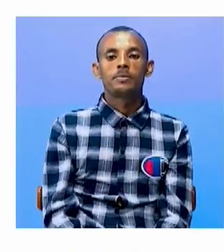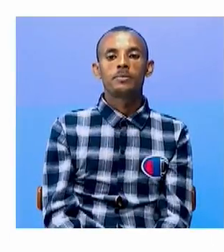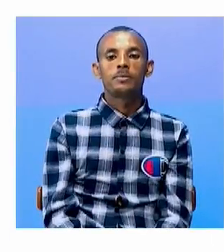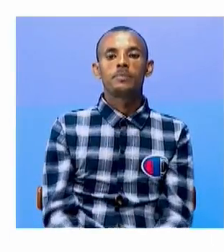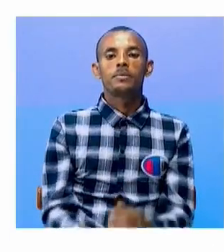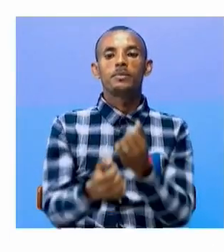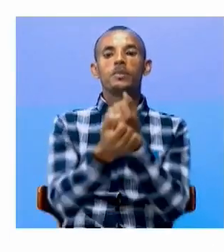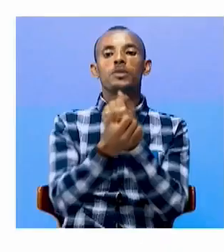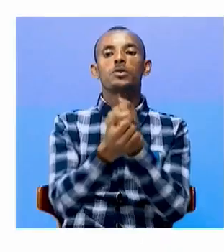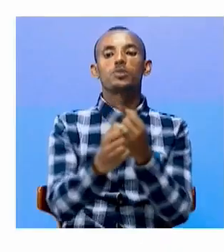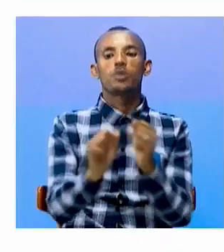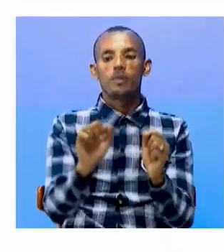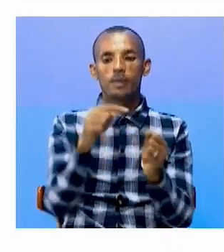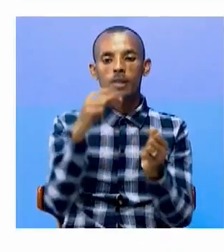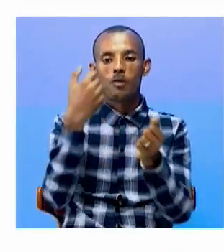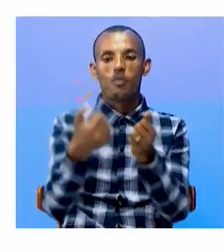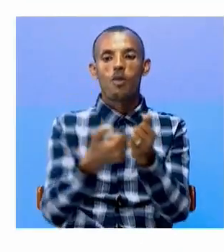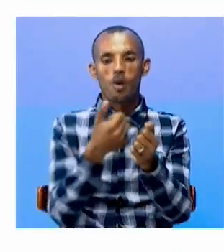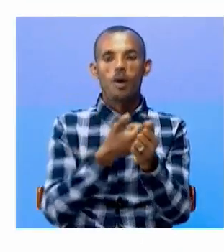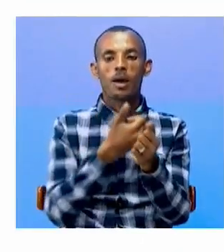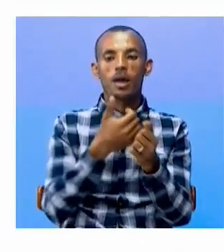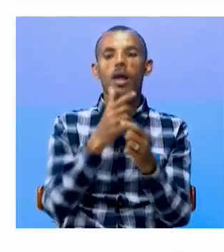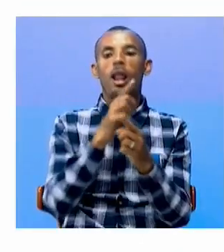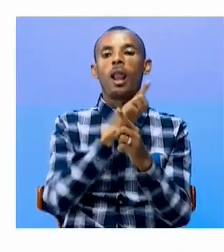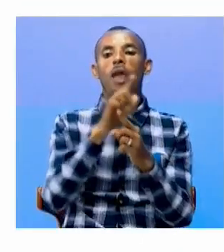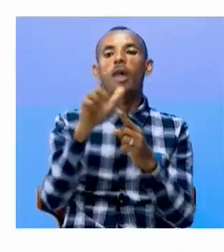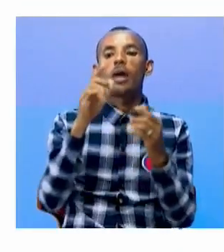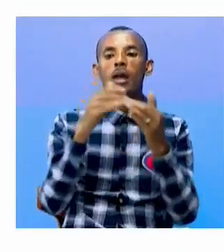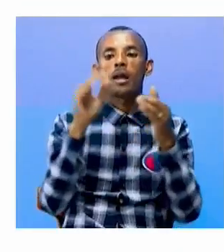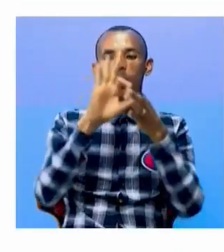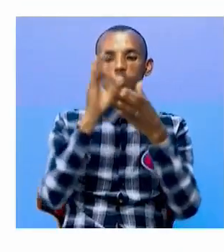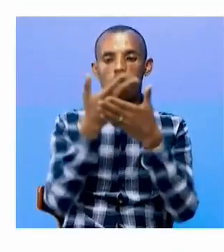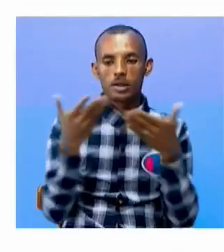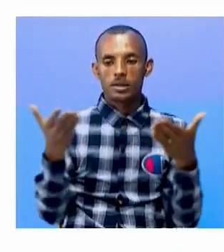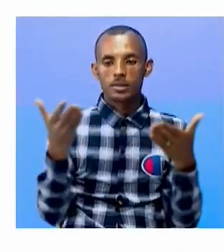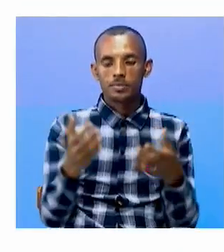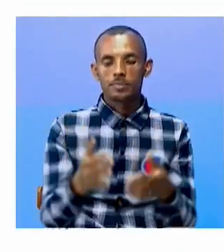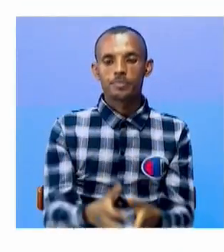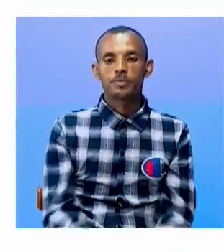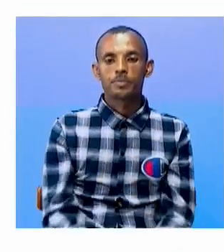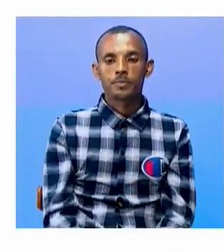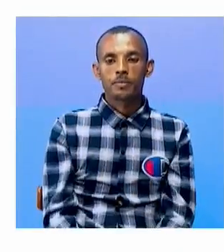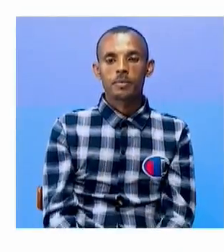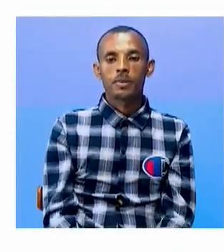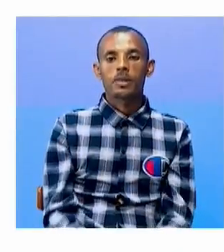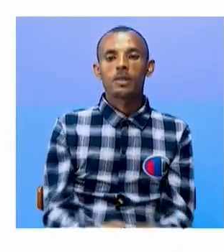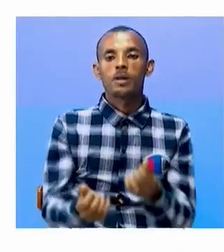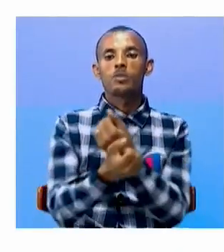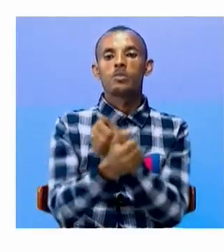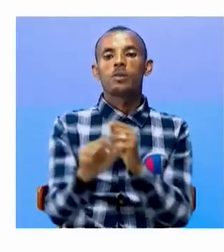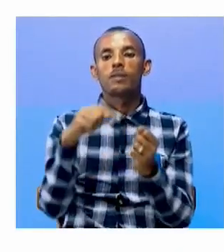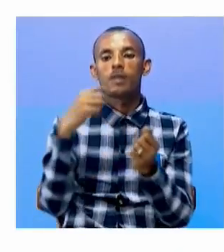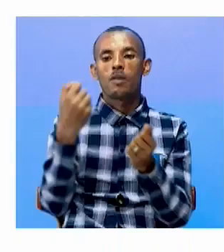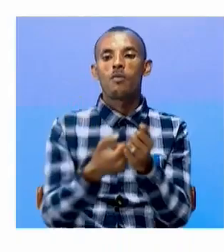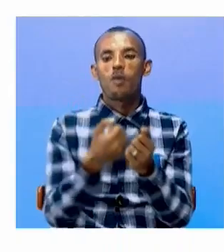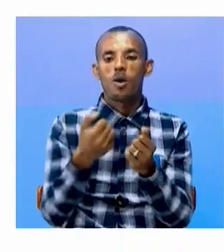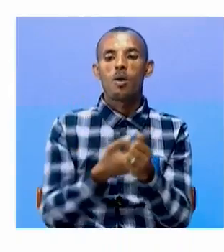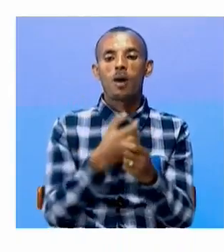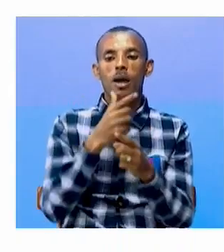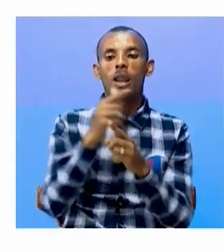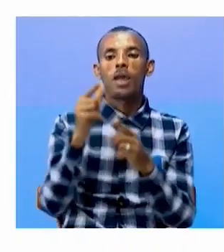Solve the following linear equation. Solve the following